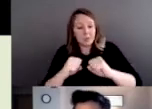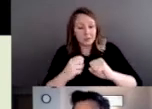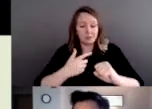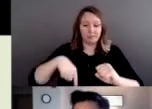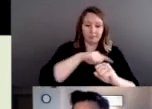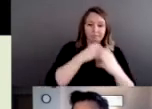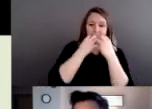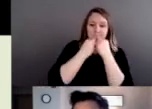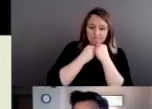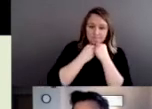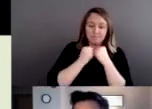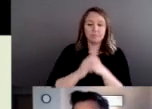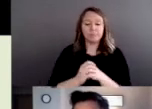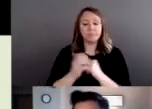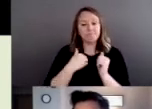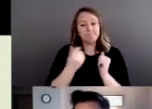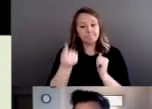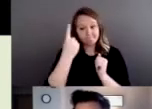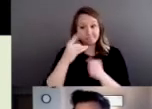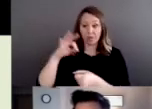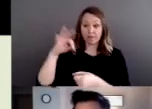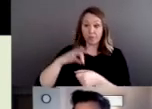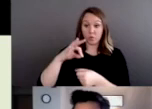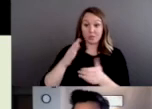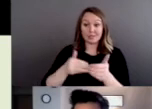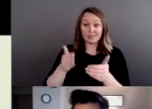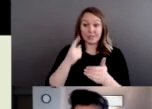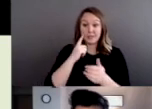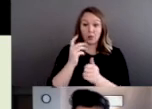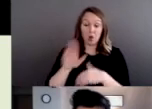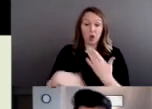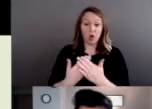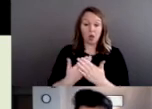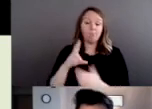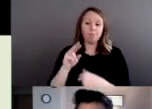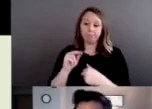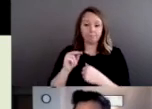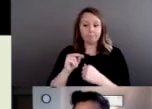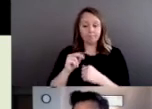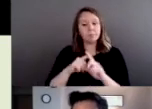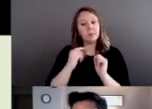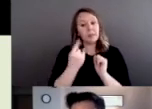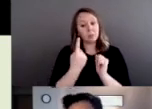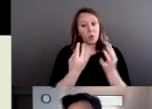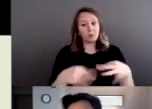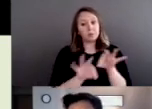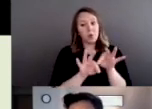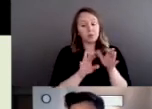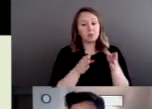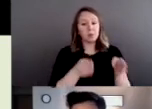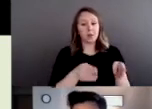again, I understand, you know, voting is not easy for everybody, but that's one way. Another is pursue